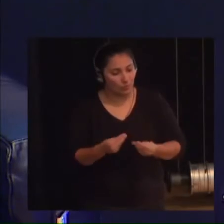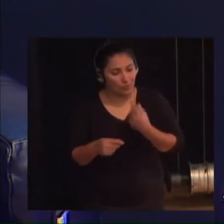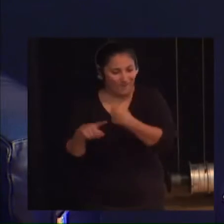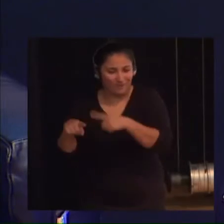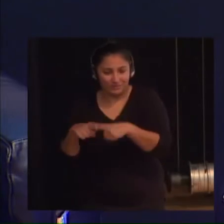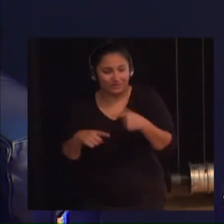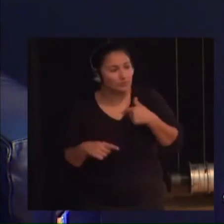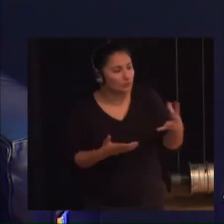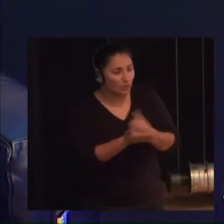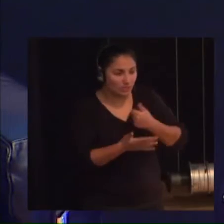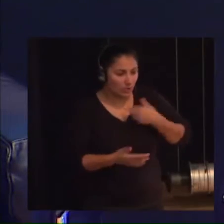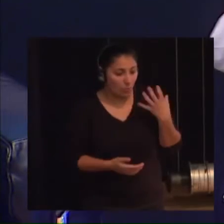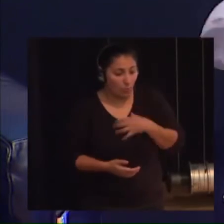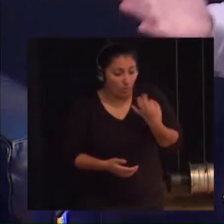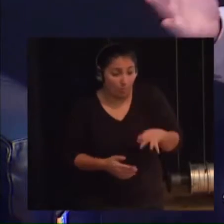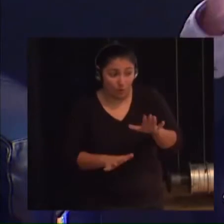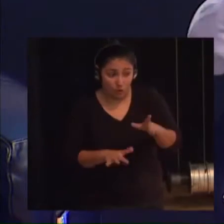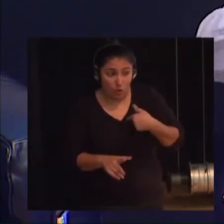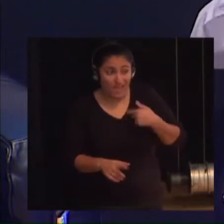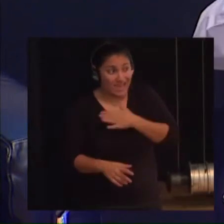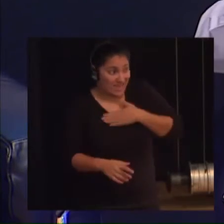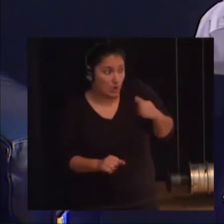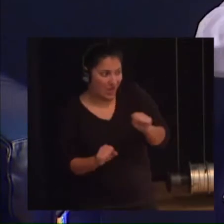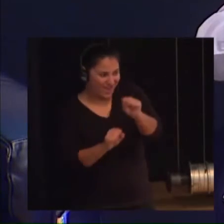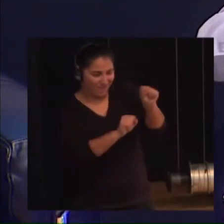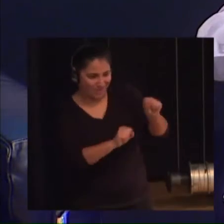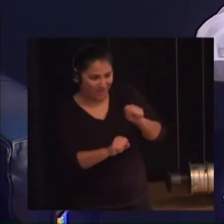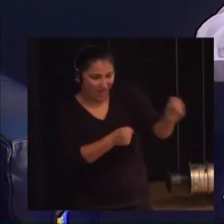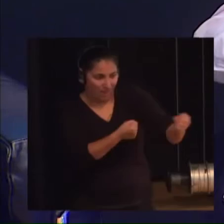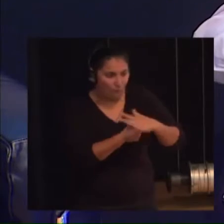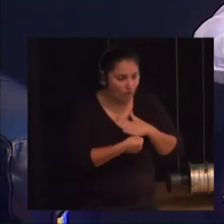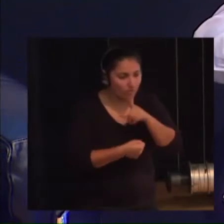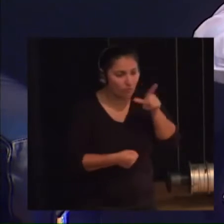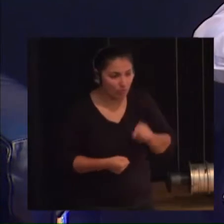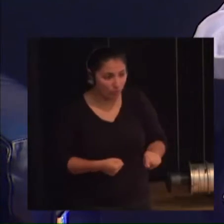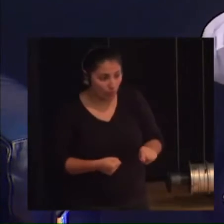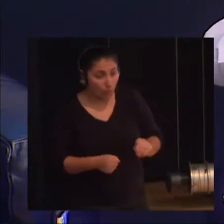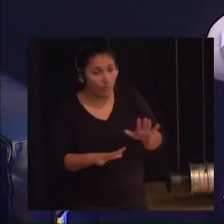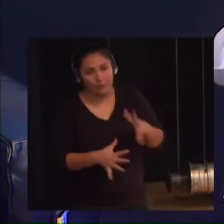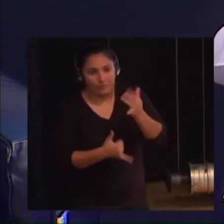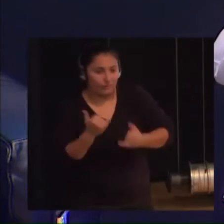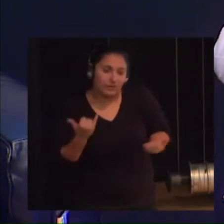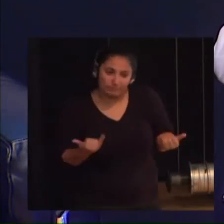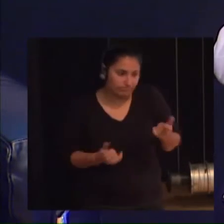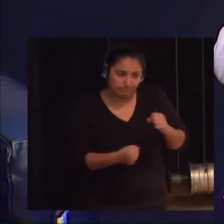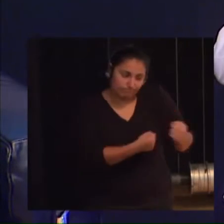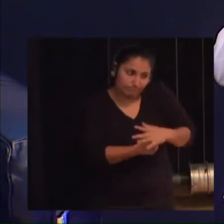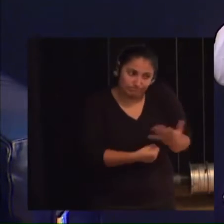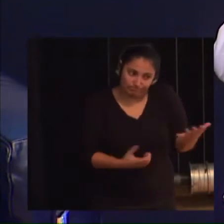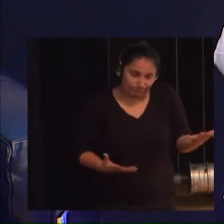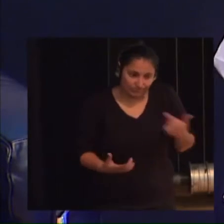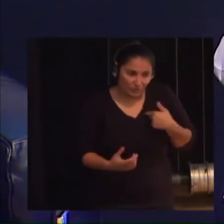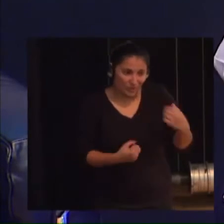might write, but it's going to be present. So one solution in the context that I sit in might be for any foundations that are concerned